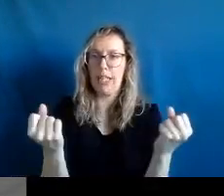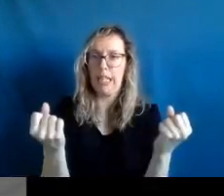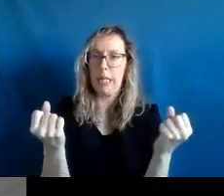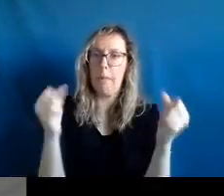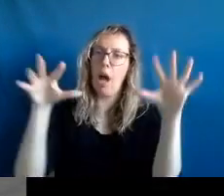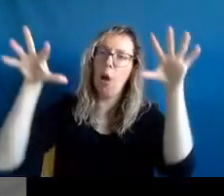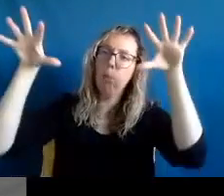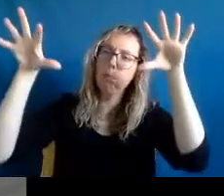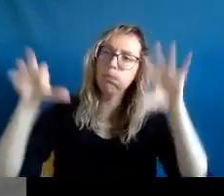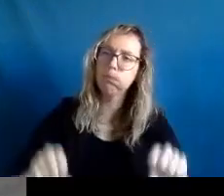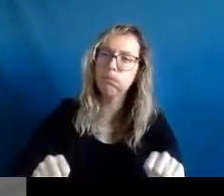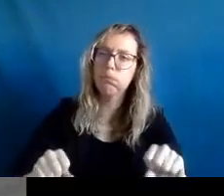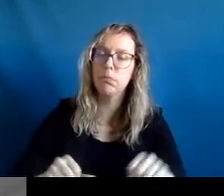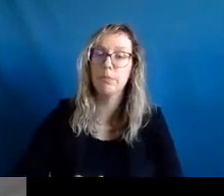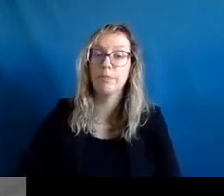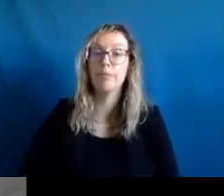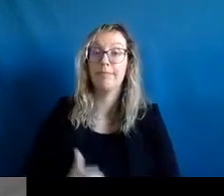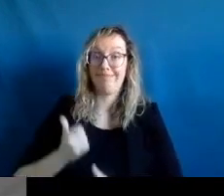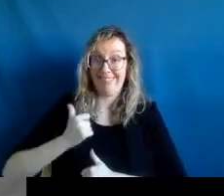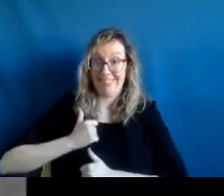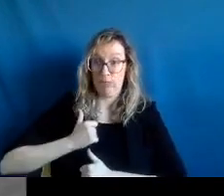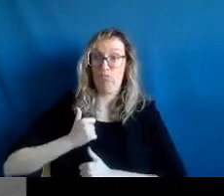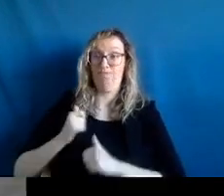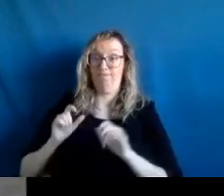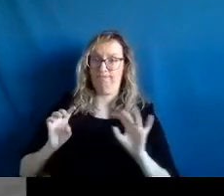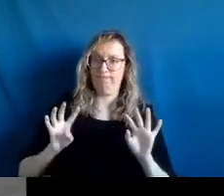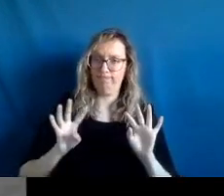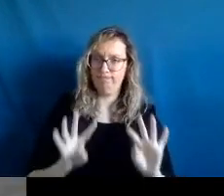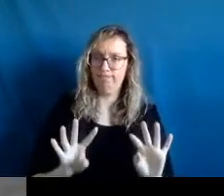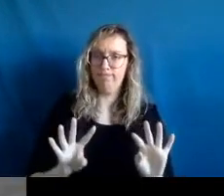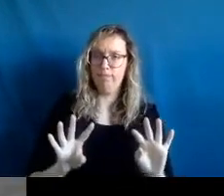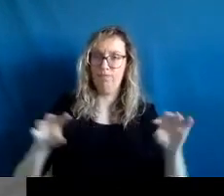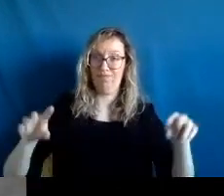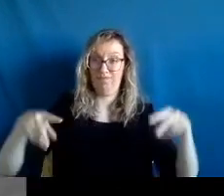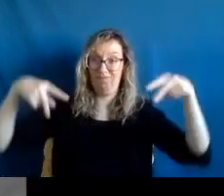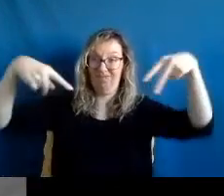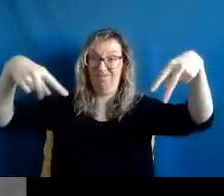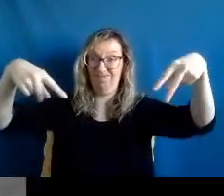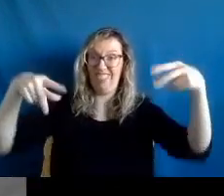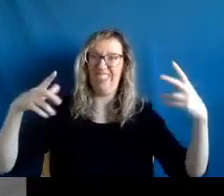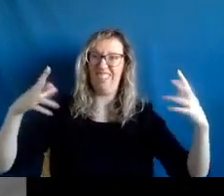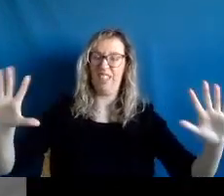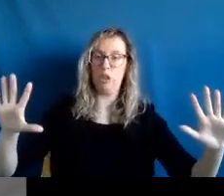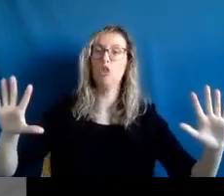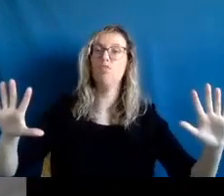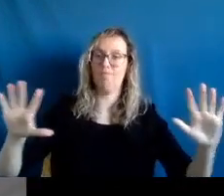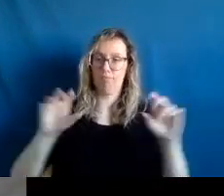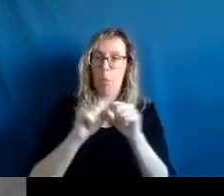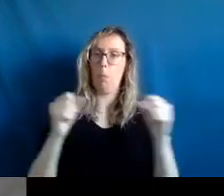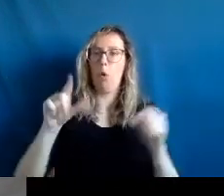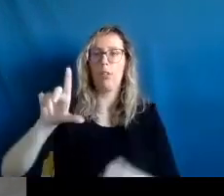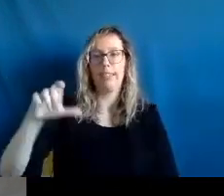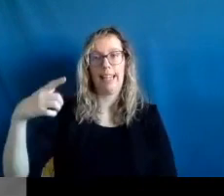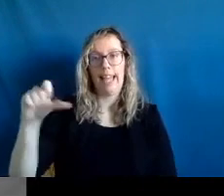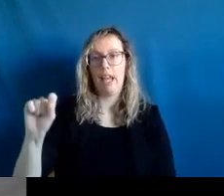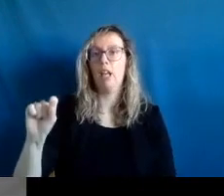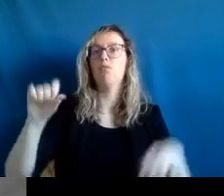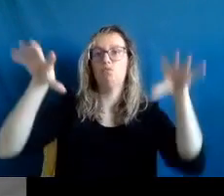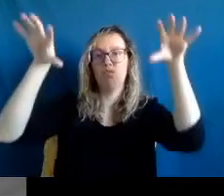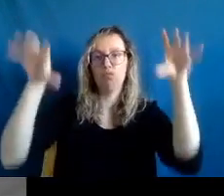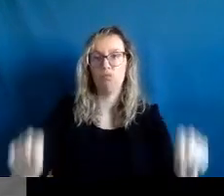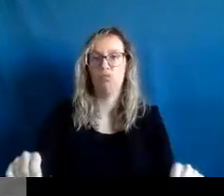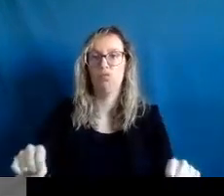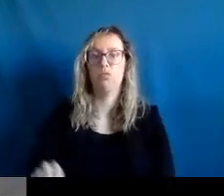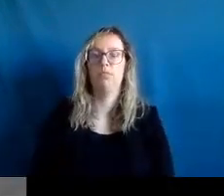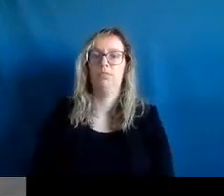Therefore, the soldiers came and broke the legs of the two men who were crucified with Jesus. When they came to Jesus, they saw that he was already dead, so they